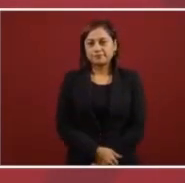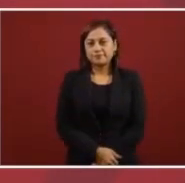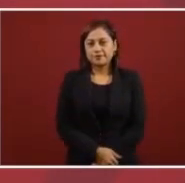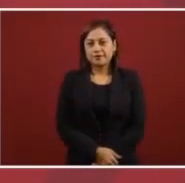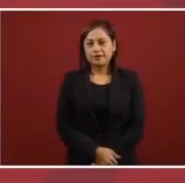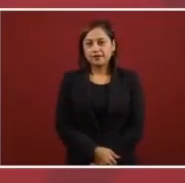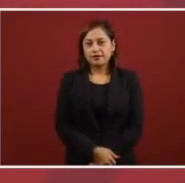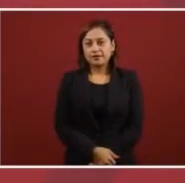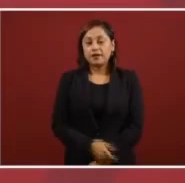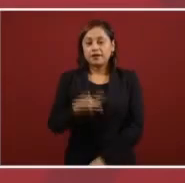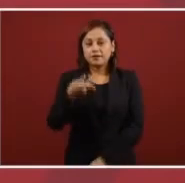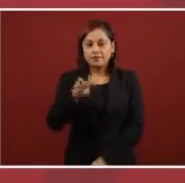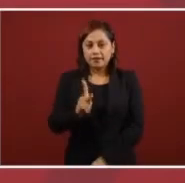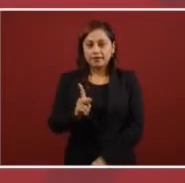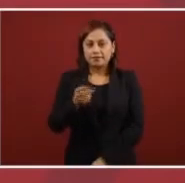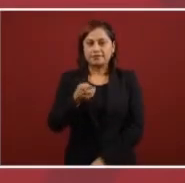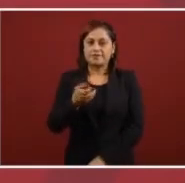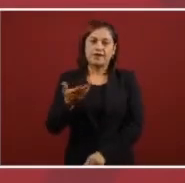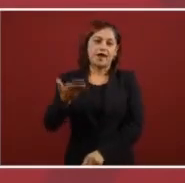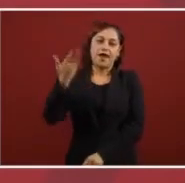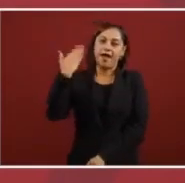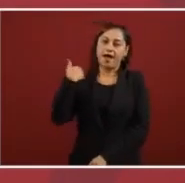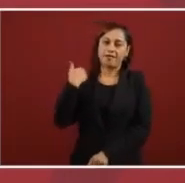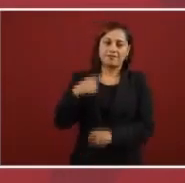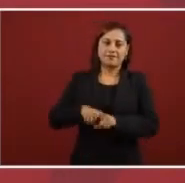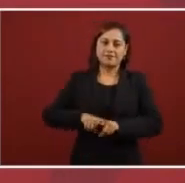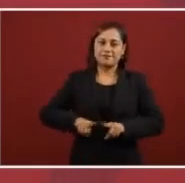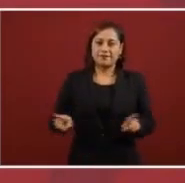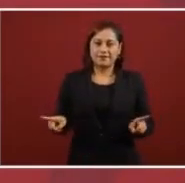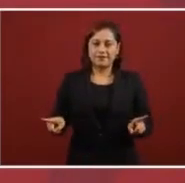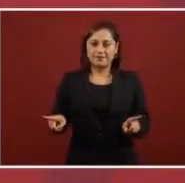Eso no sucedía. And that's not what was happening.